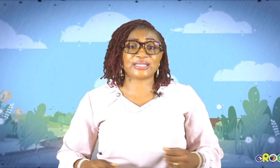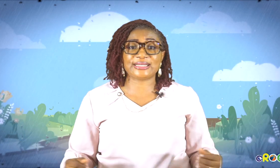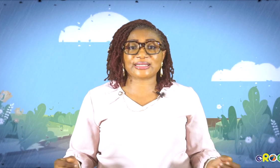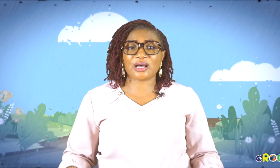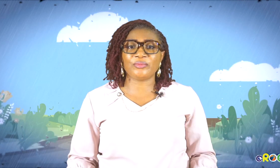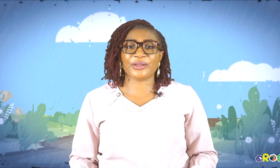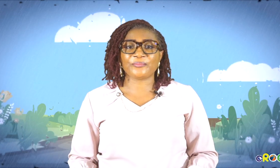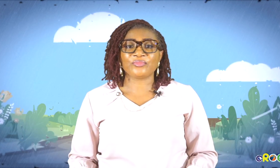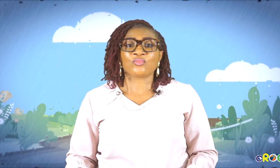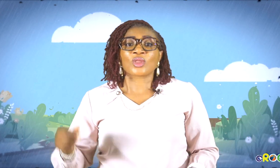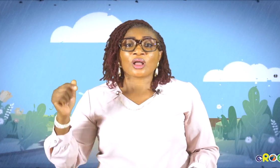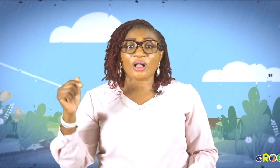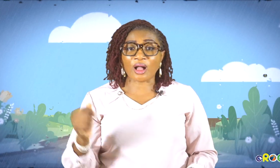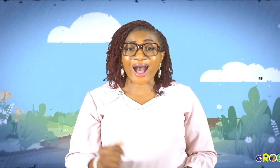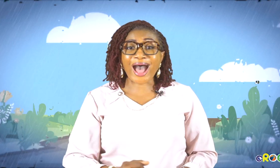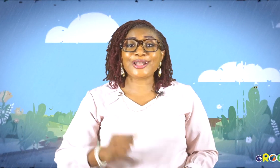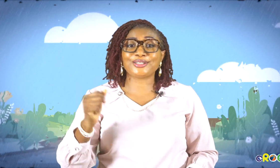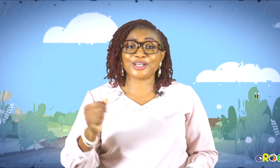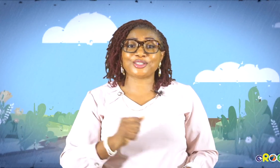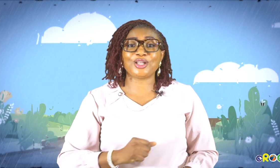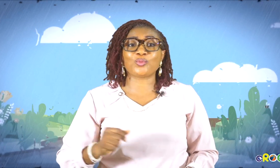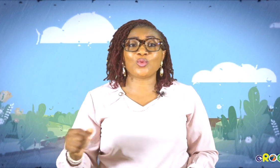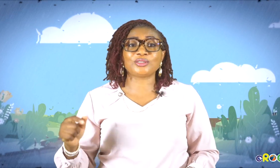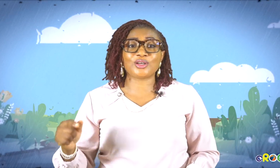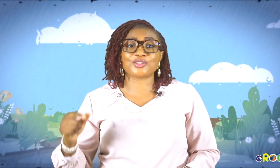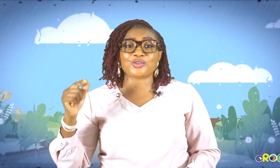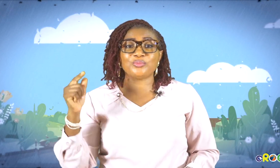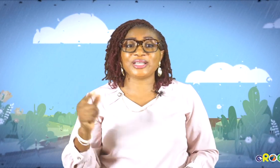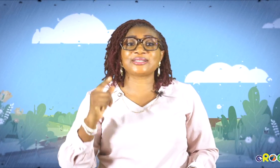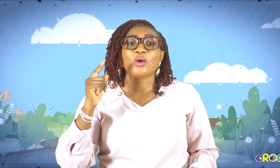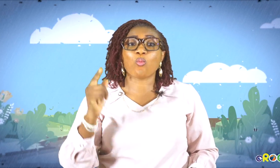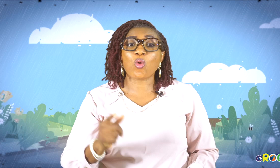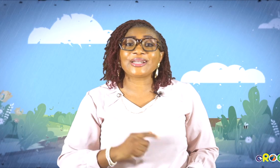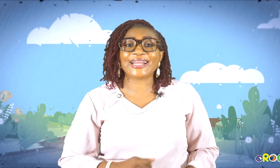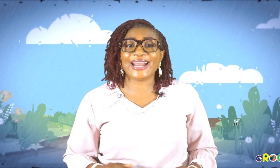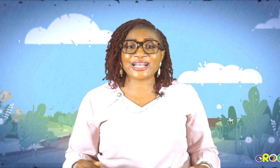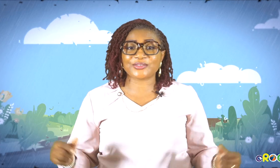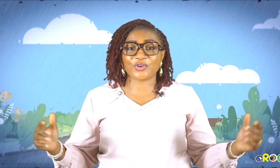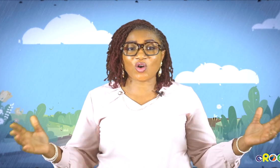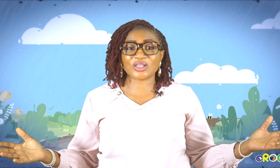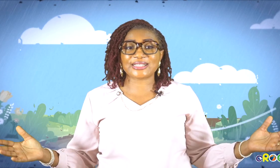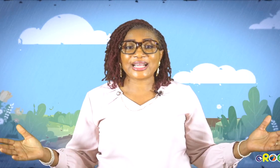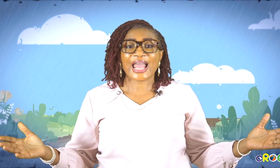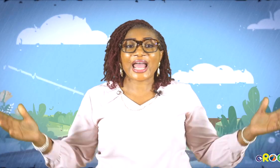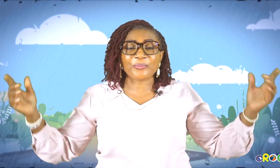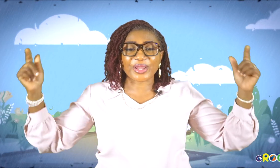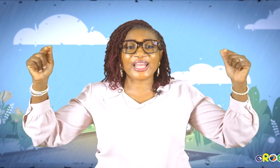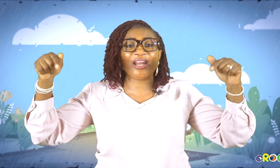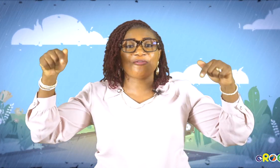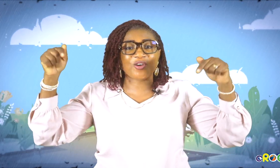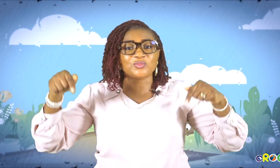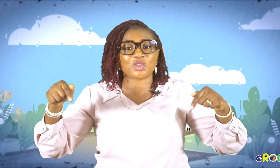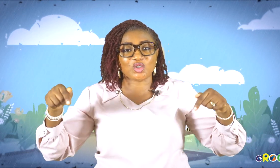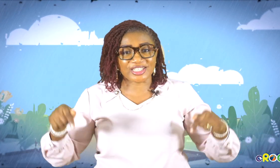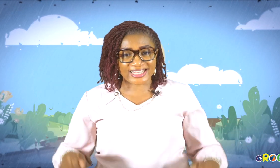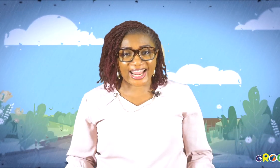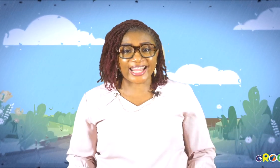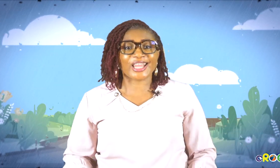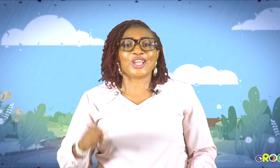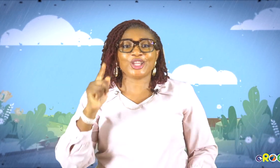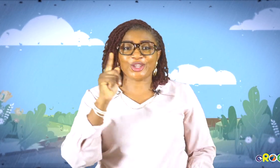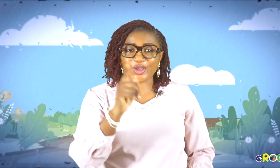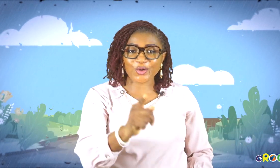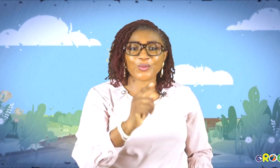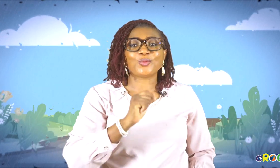miss what is coming. God does not want us to miss what He has for us. And beginning from